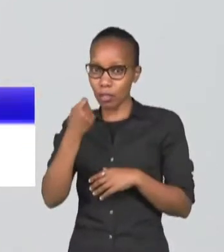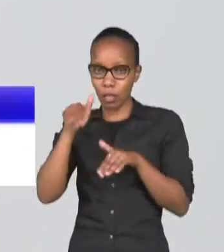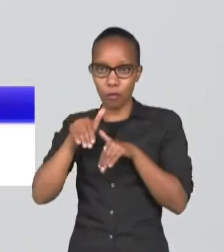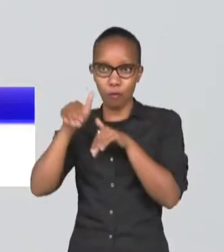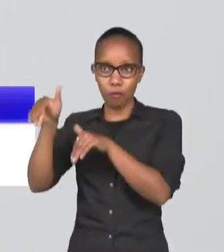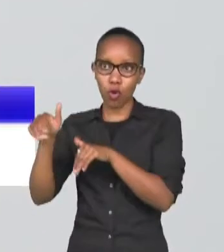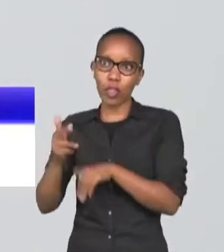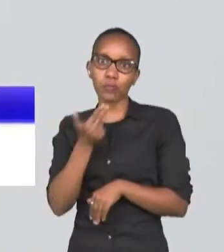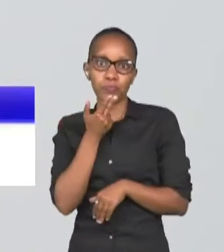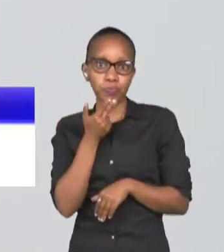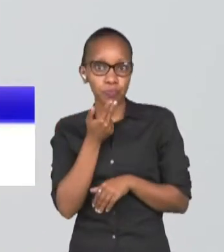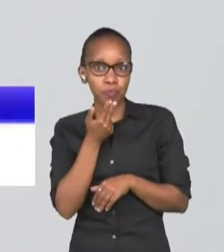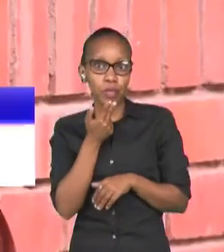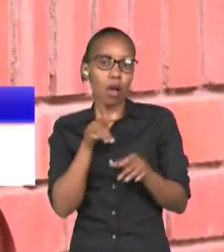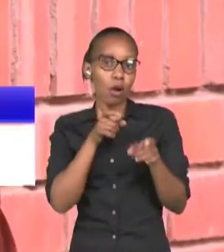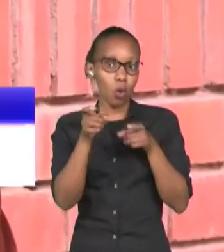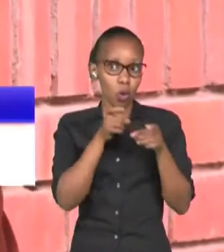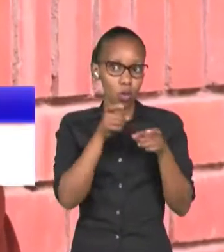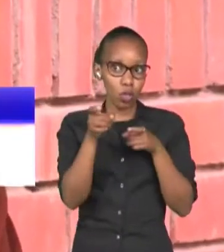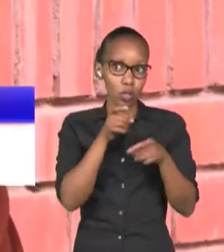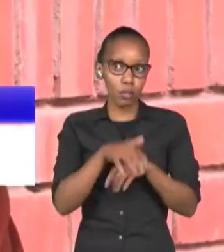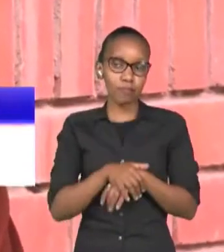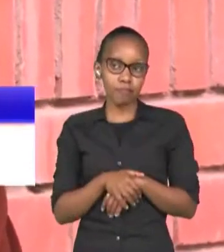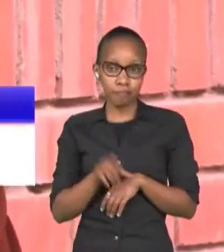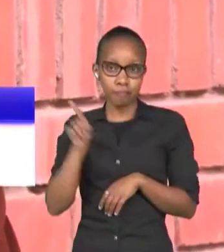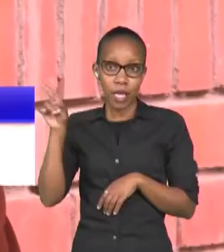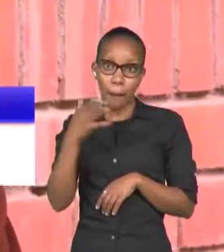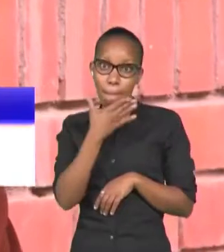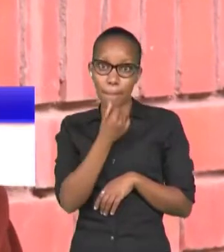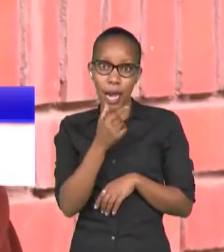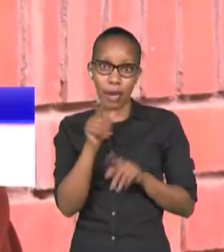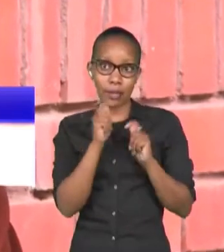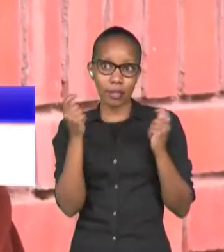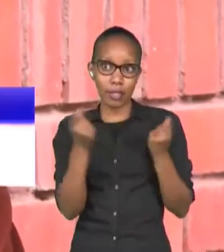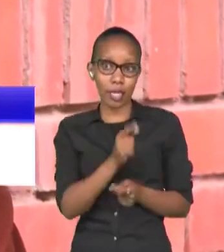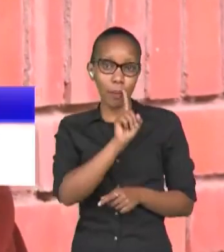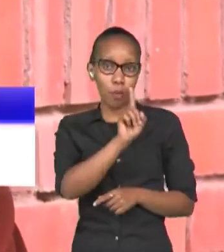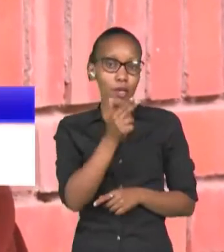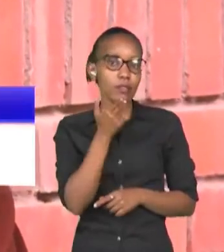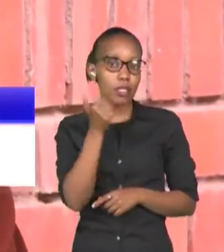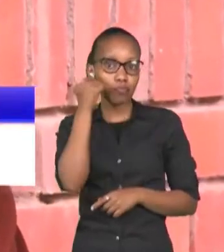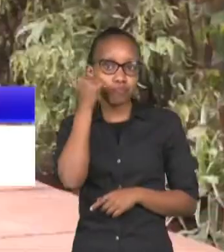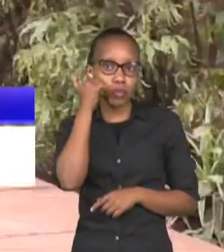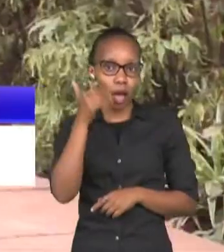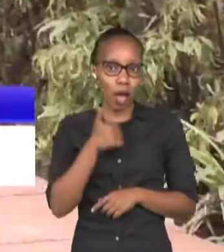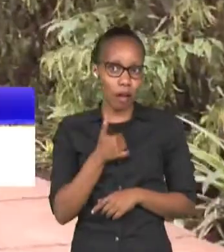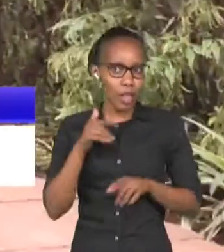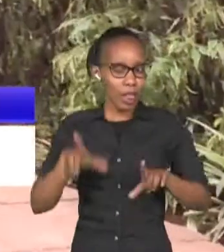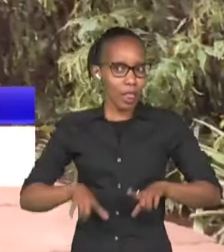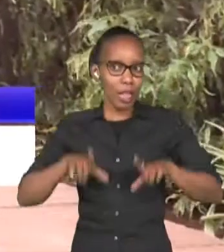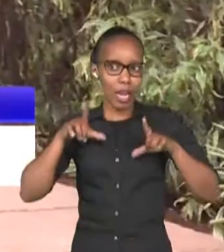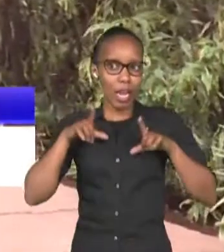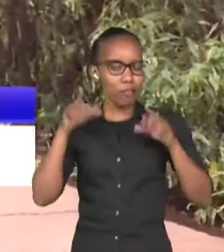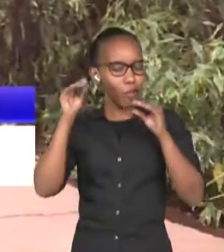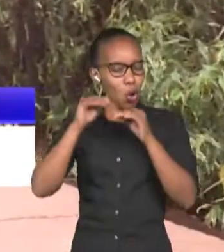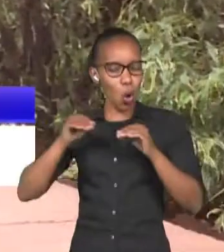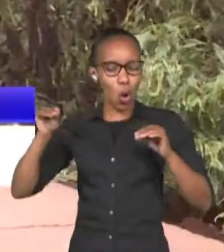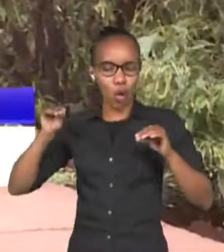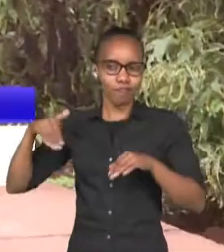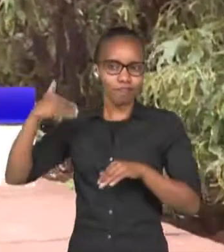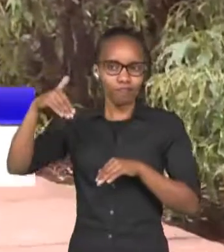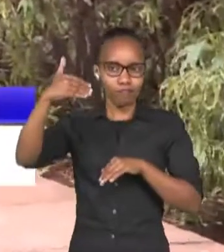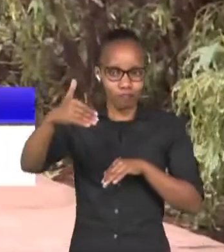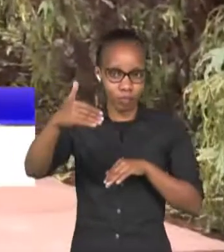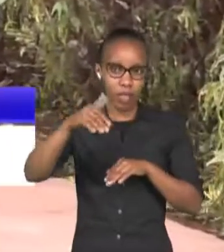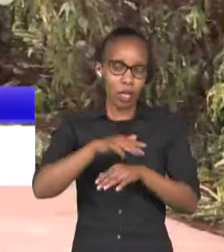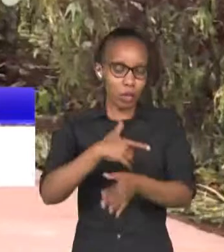under good control. Newton Ngugi lives with type 1 diabetes, a long life condition that requires daily administration of insulin